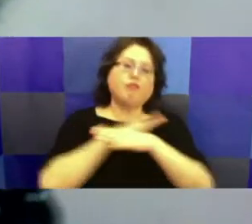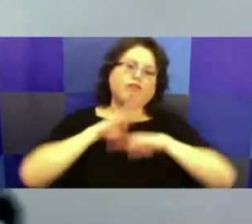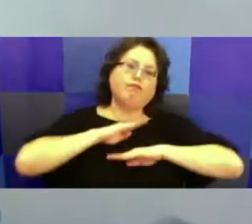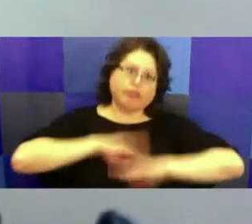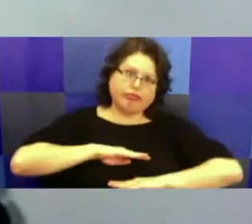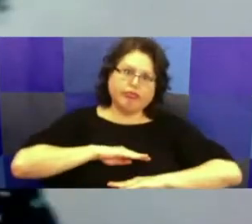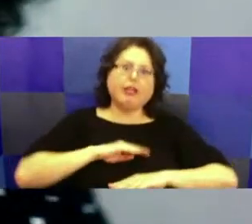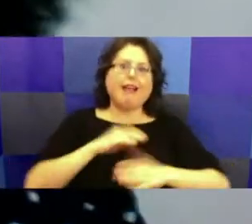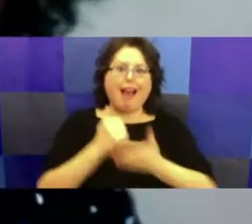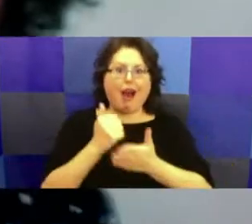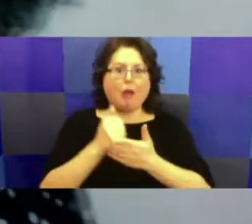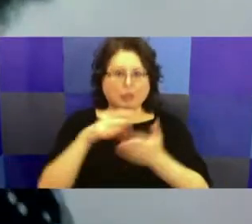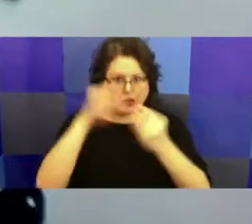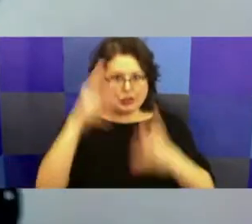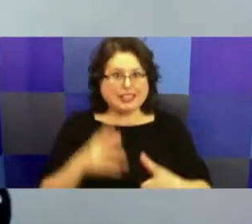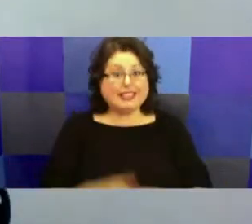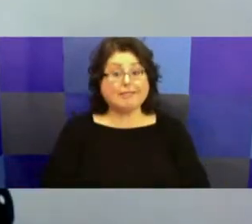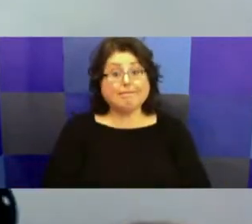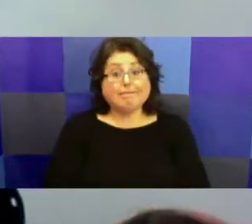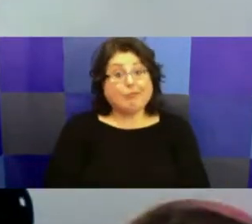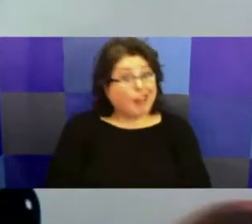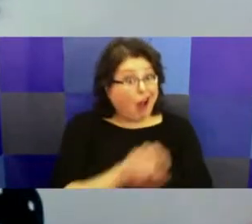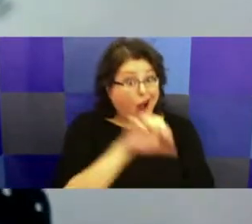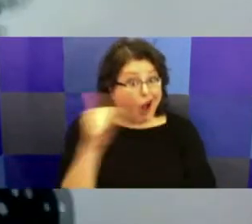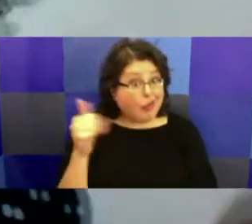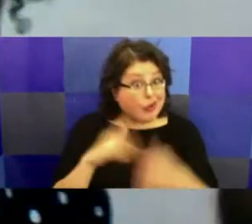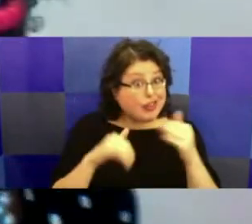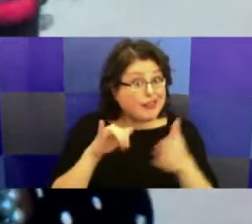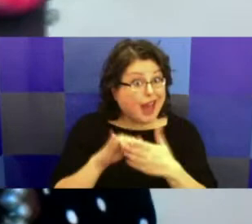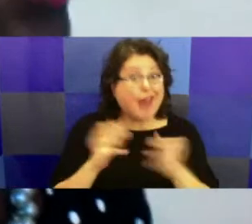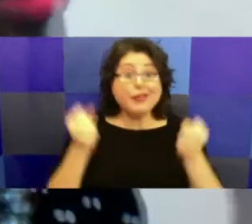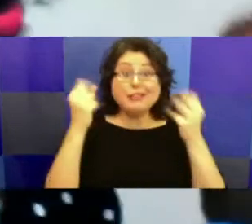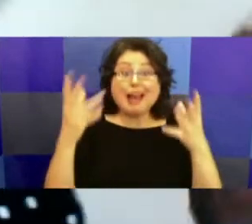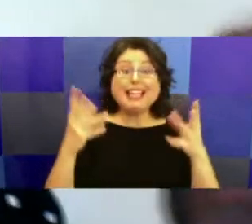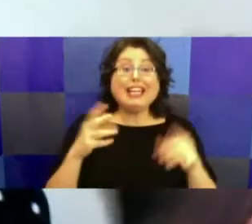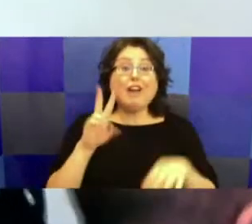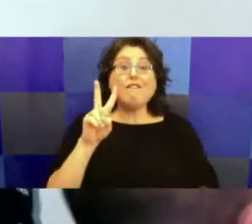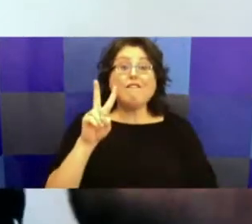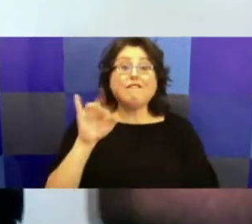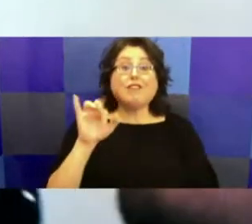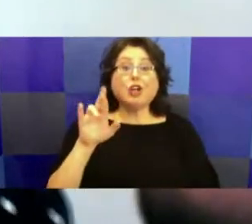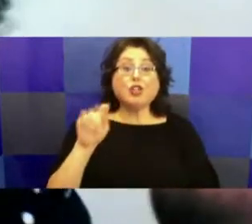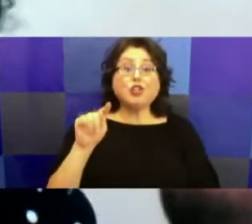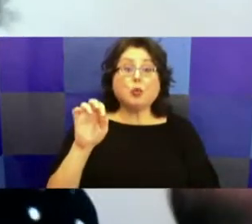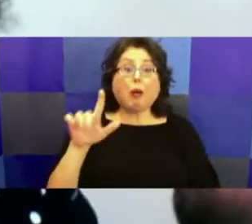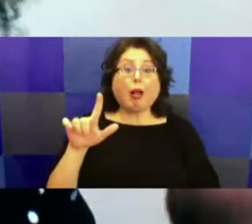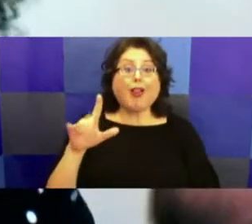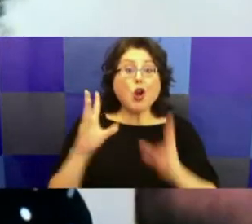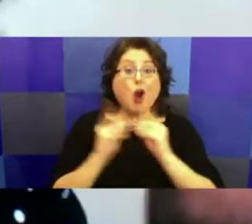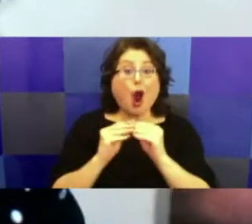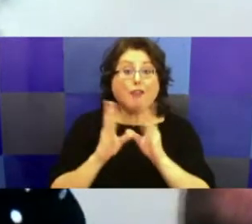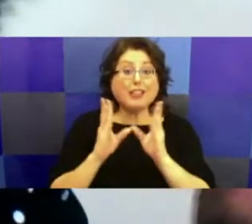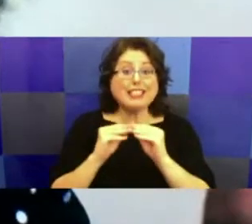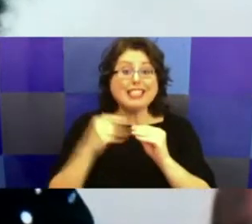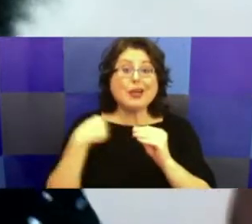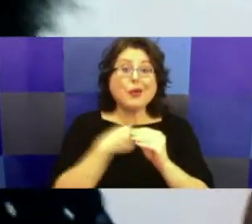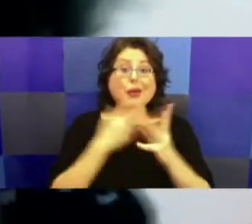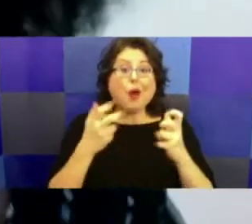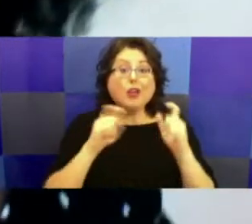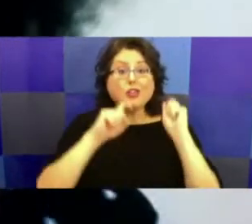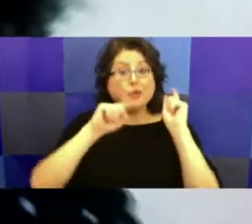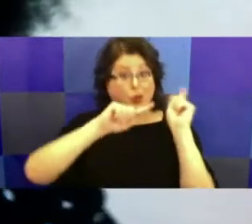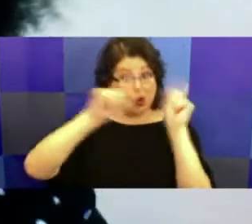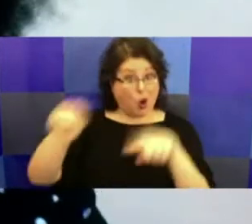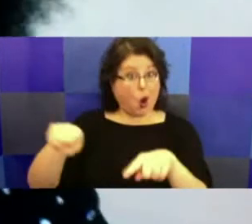Other than that, there are a lot of virtual conferences, and we are hoping to continue to send students to